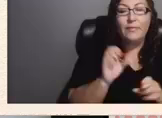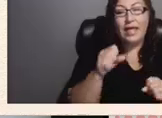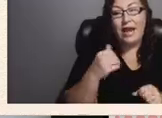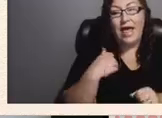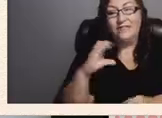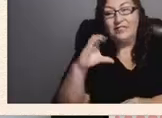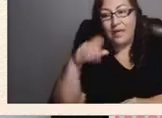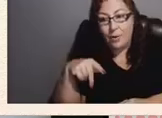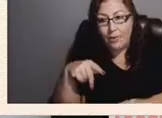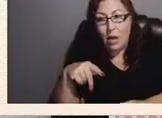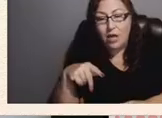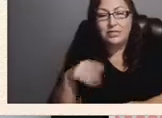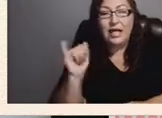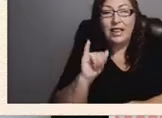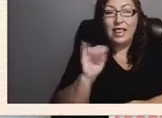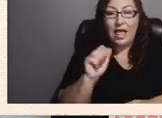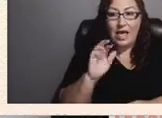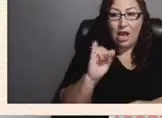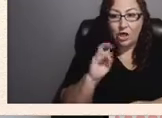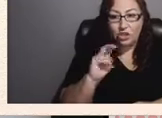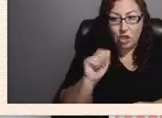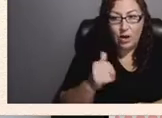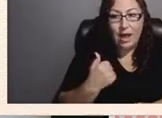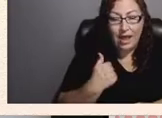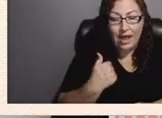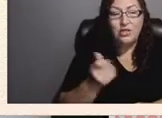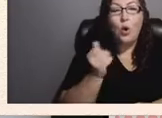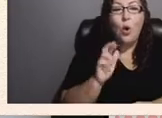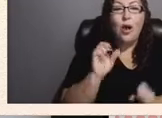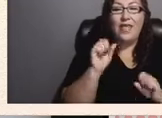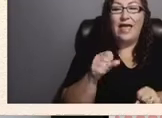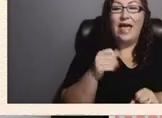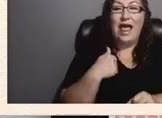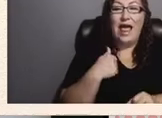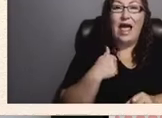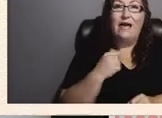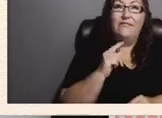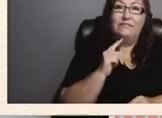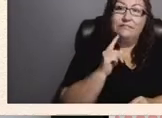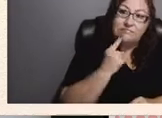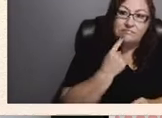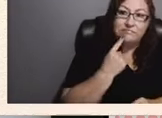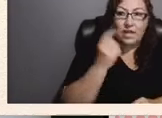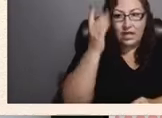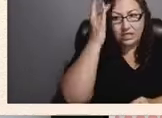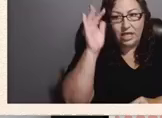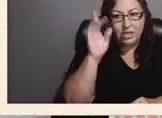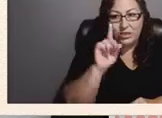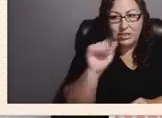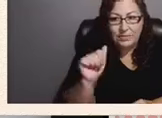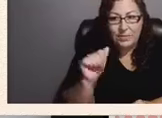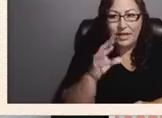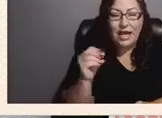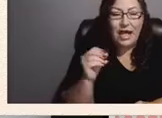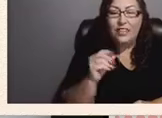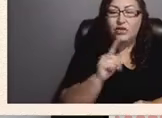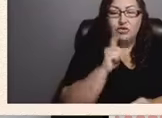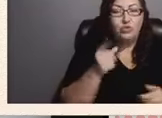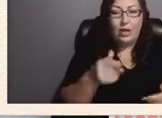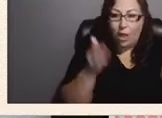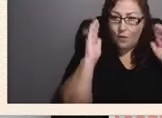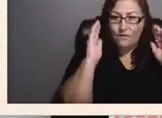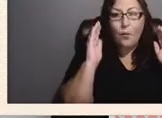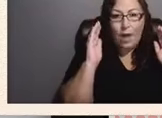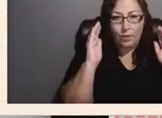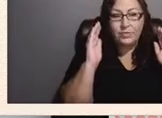like Arizona does. They could have significant intellectual disabilities and they're just overwhelmed. Yes.